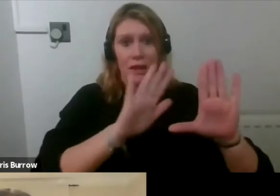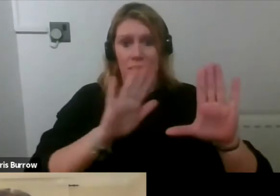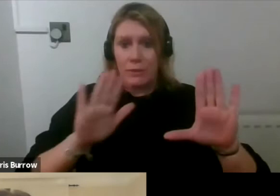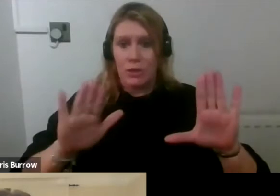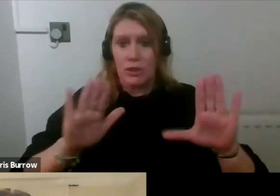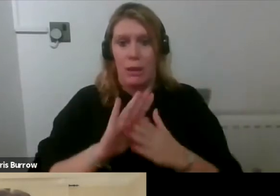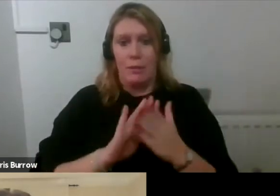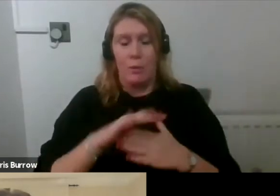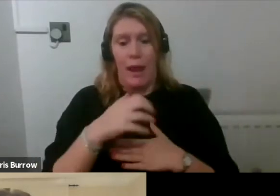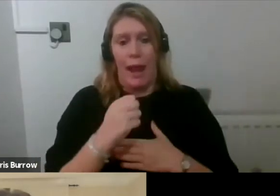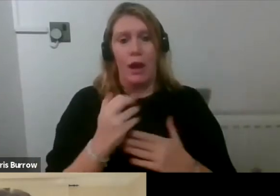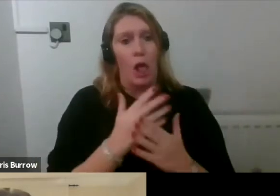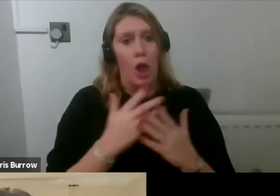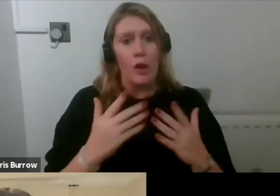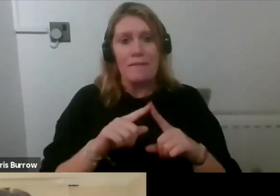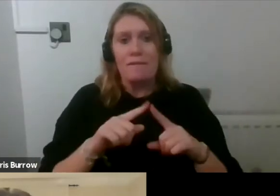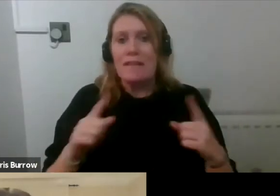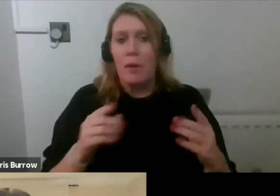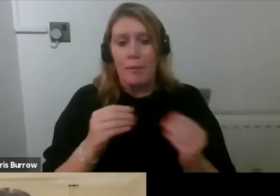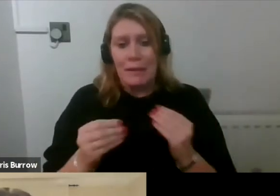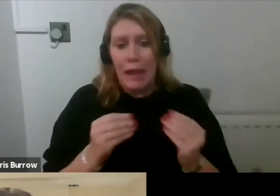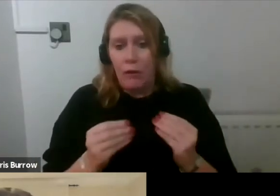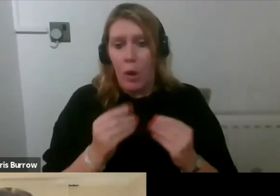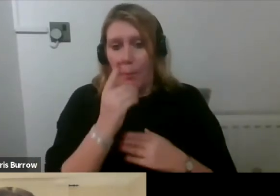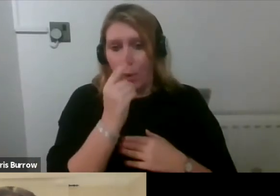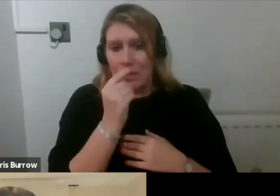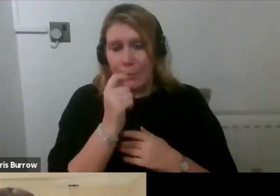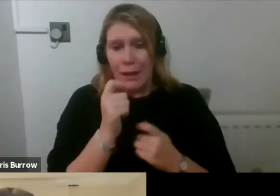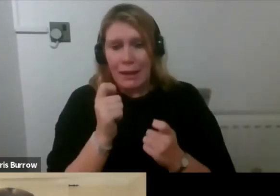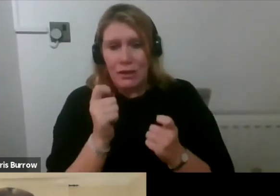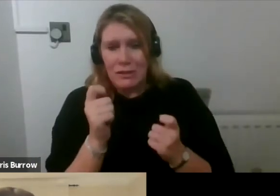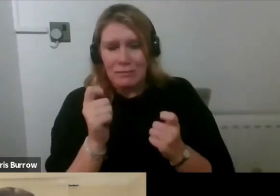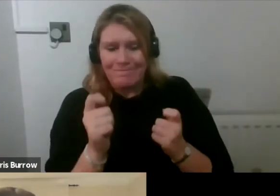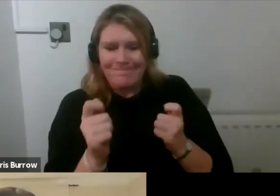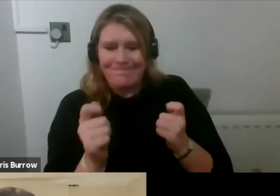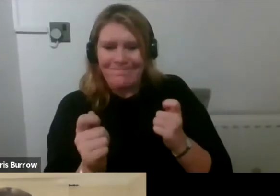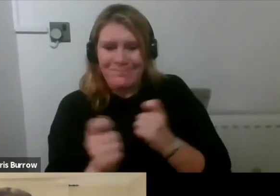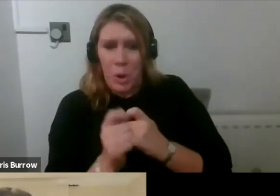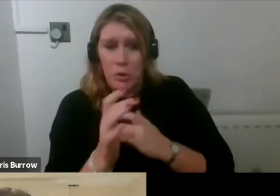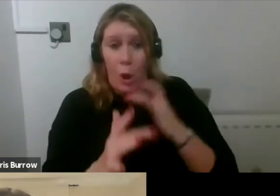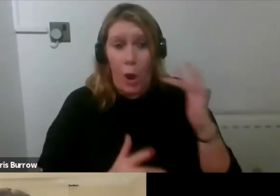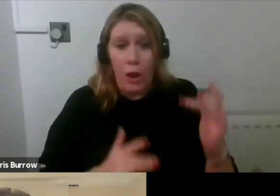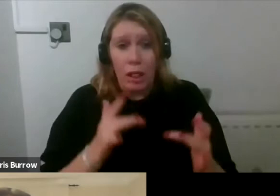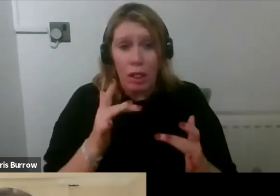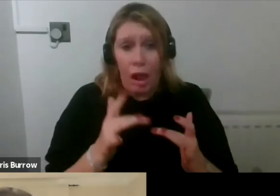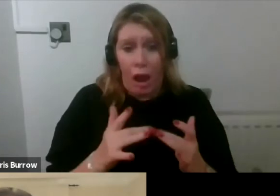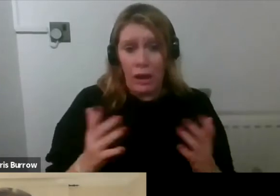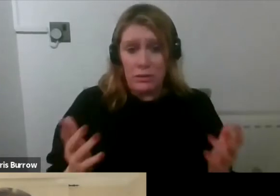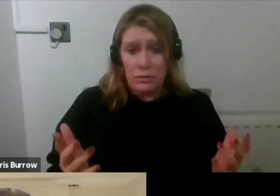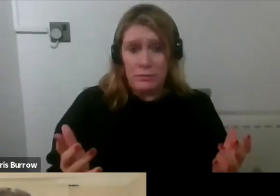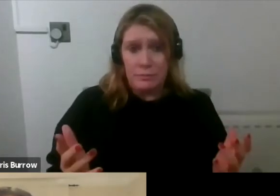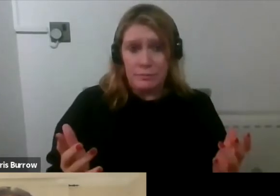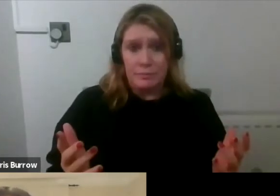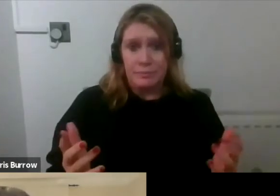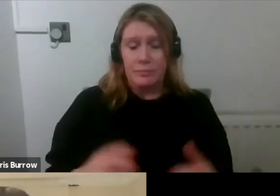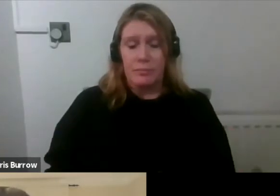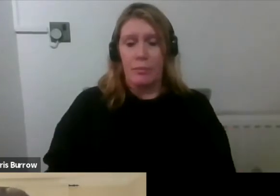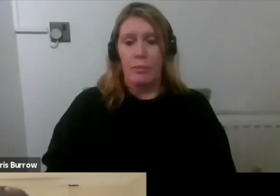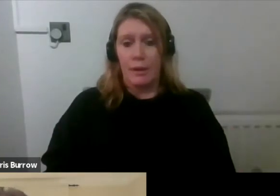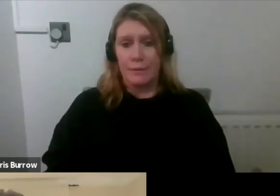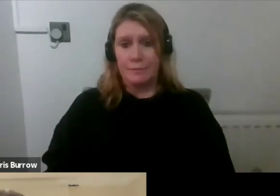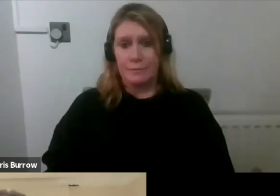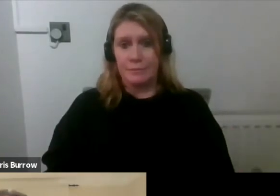of material, and felt like it could be a kind of agitprop fanzine style website with a